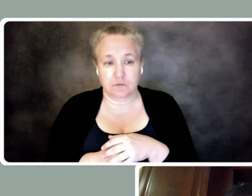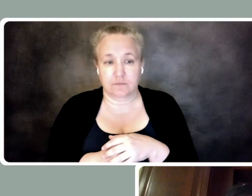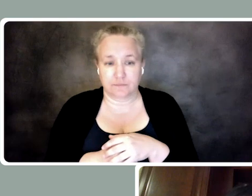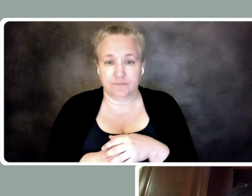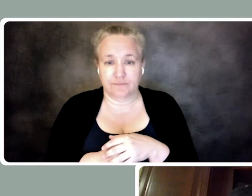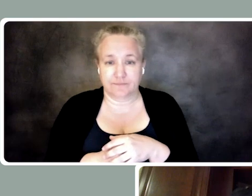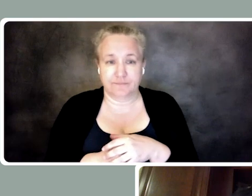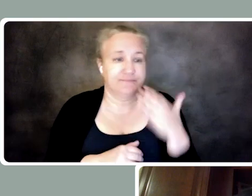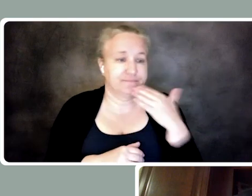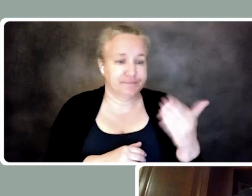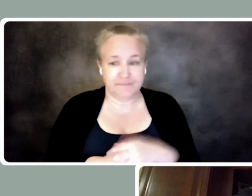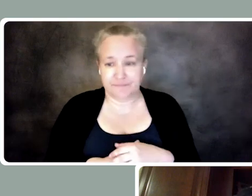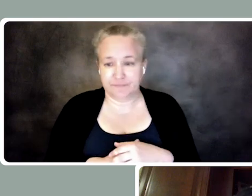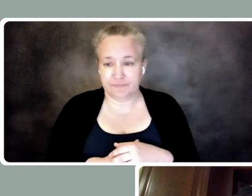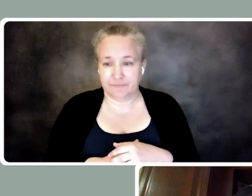Thank you.